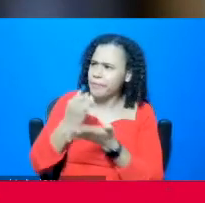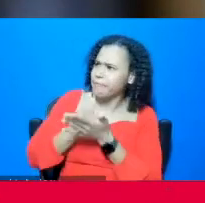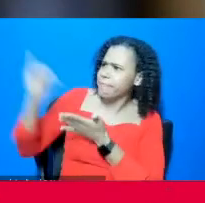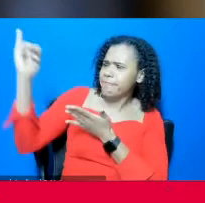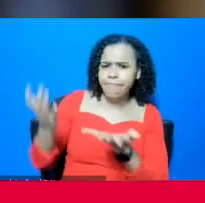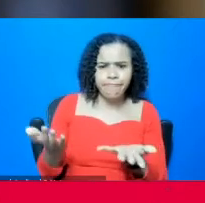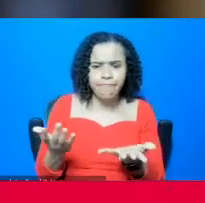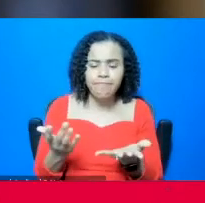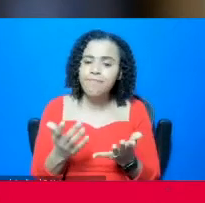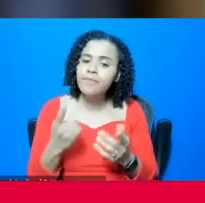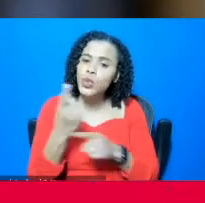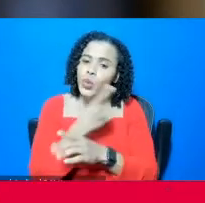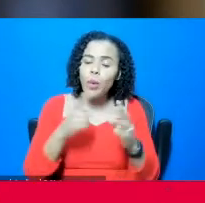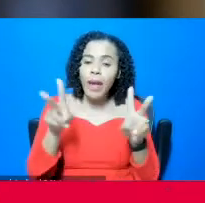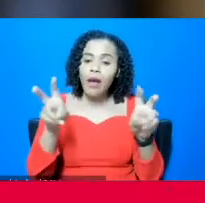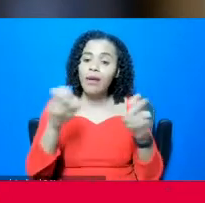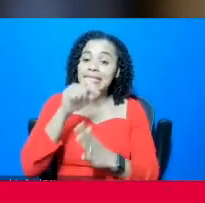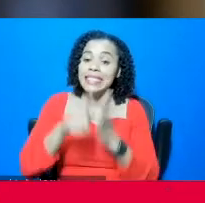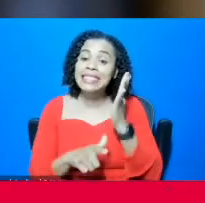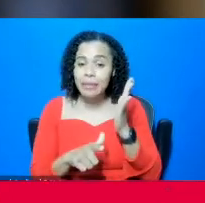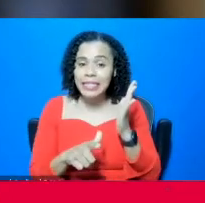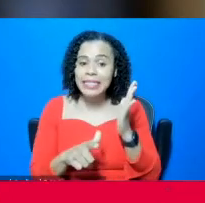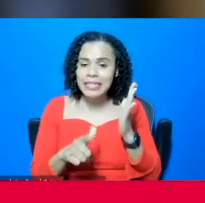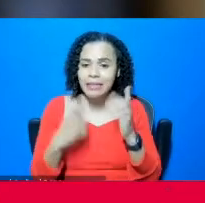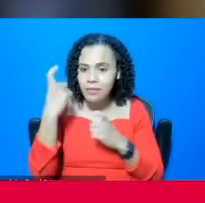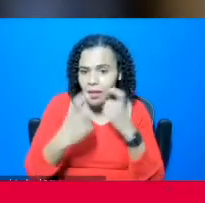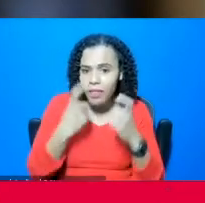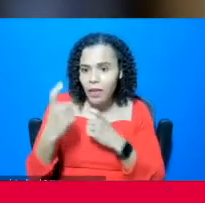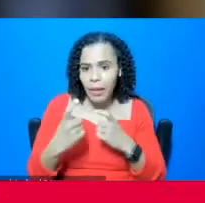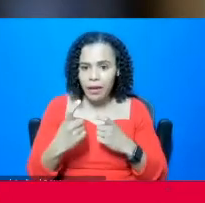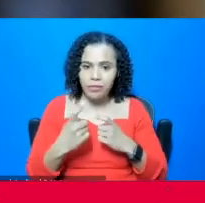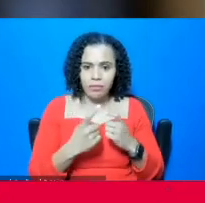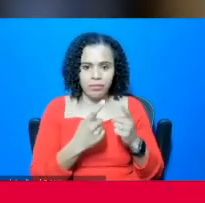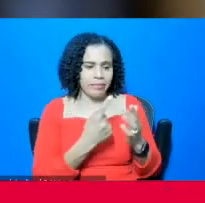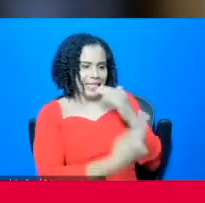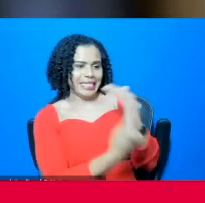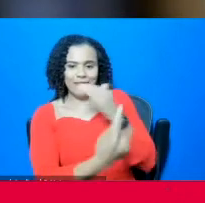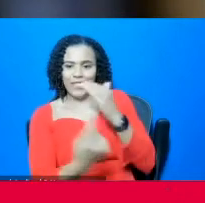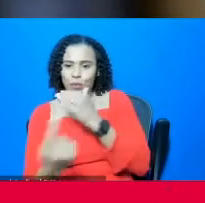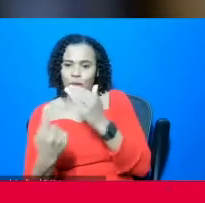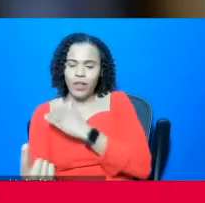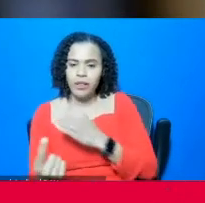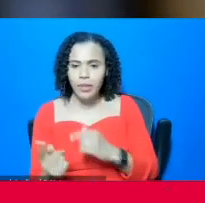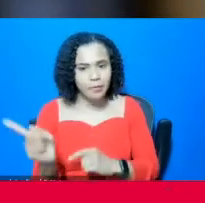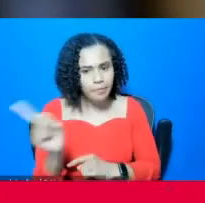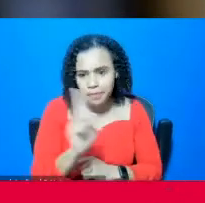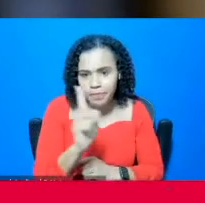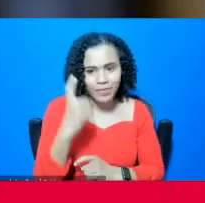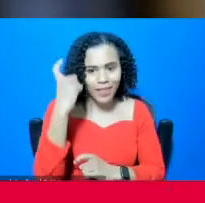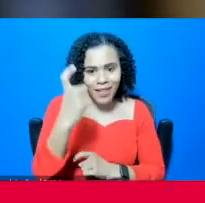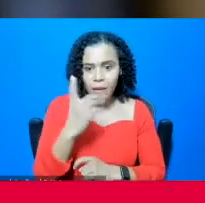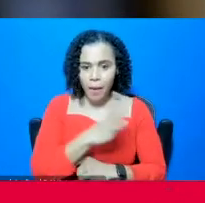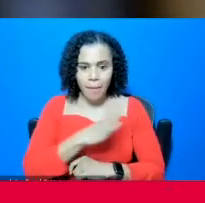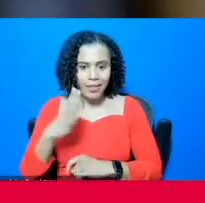disability, we talk about people almost in silos facing individual stories, but we need to look within the weaponization and the military